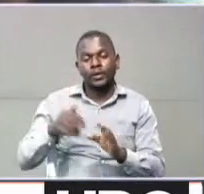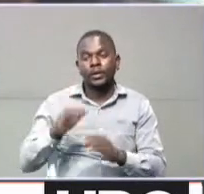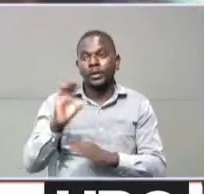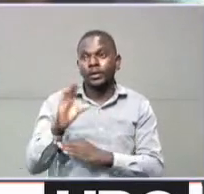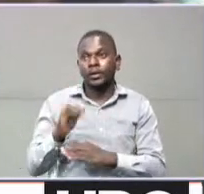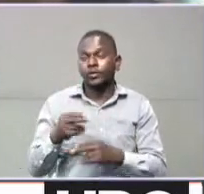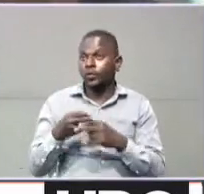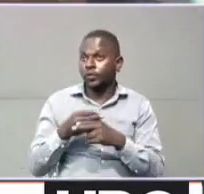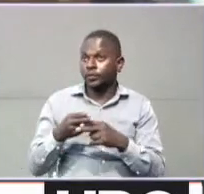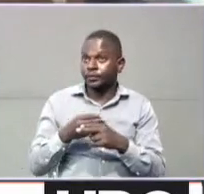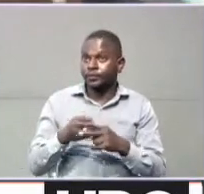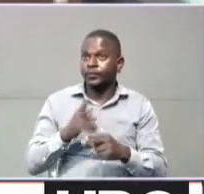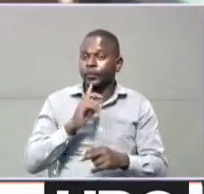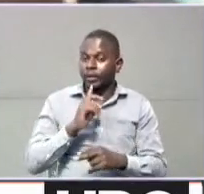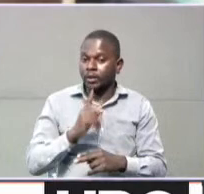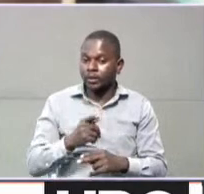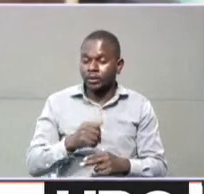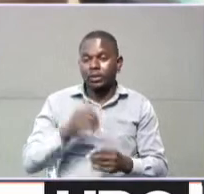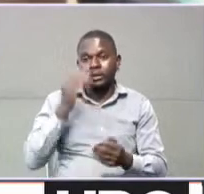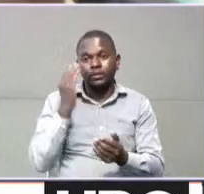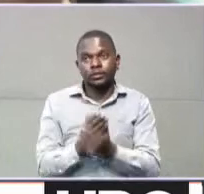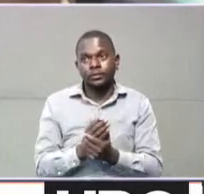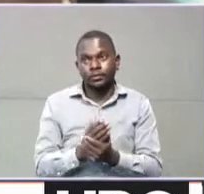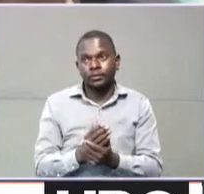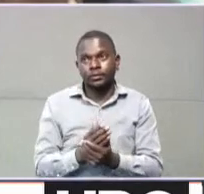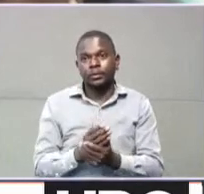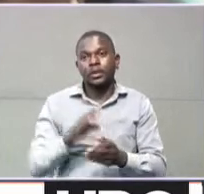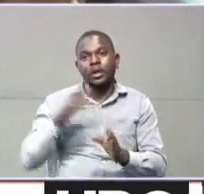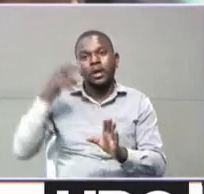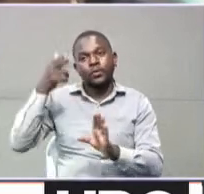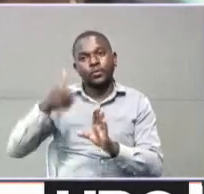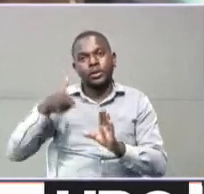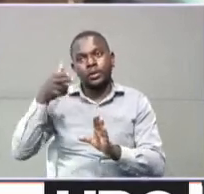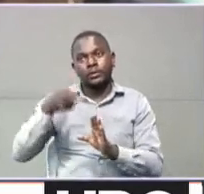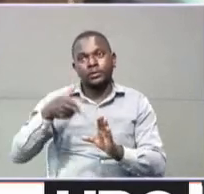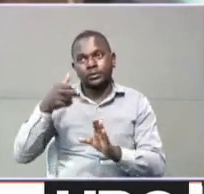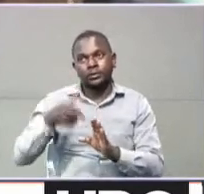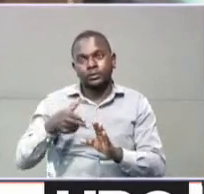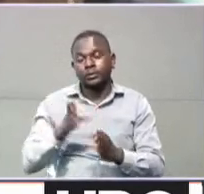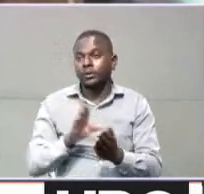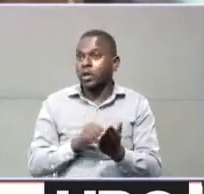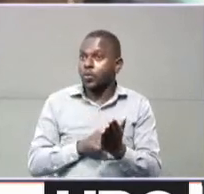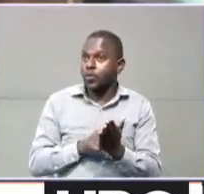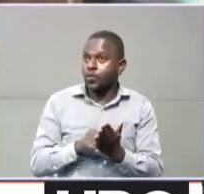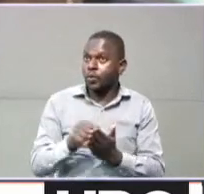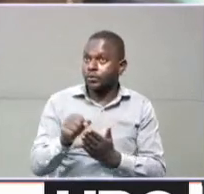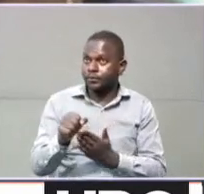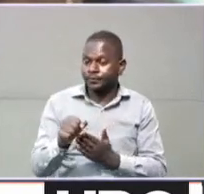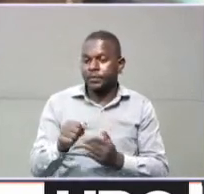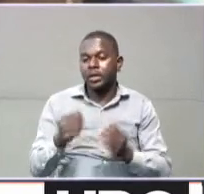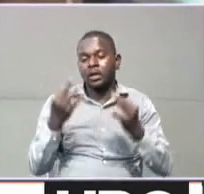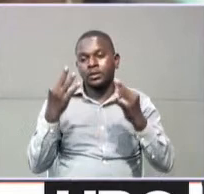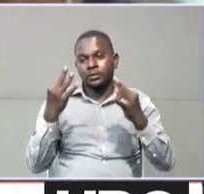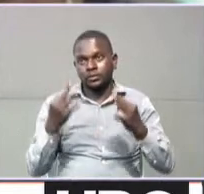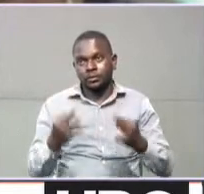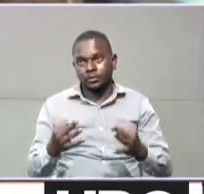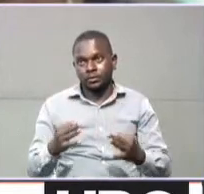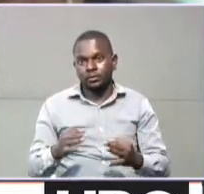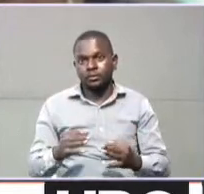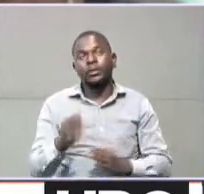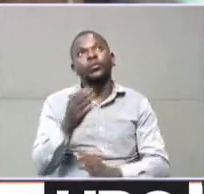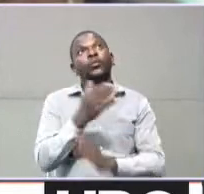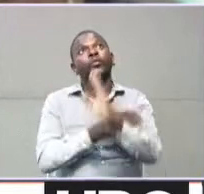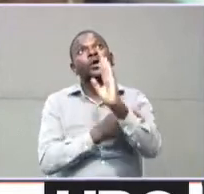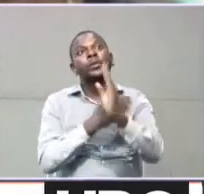soon be directed to stop all those media houses which are advertising products like mukham and